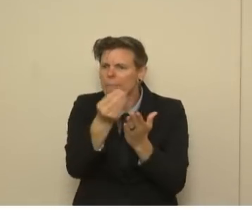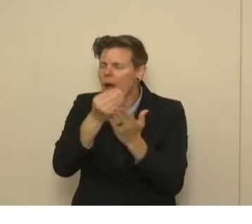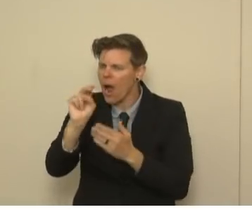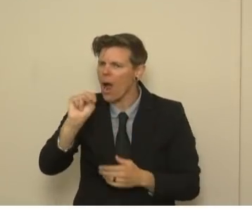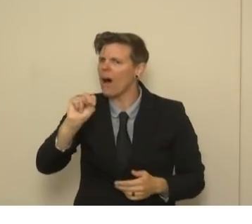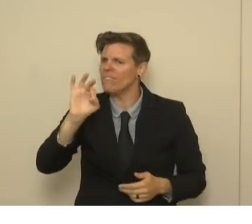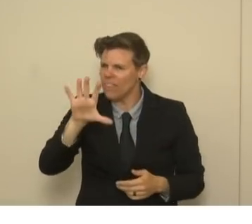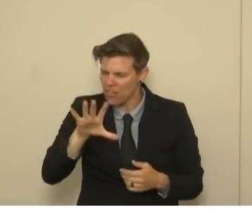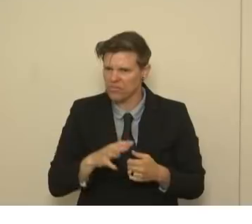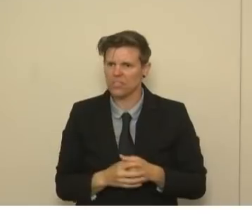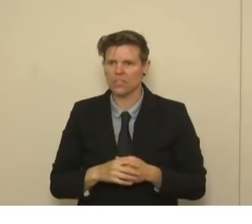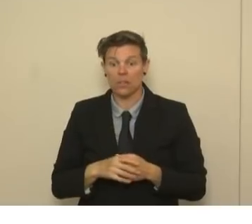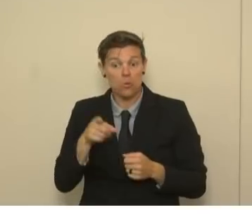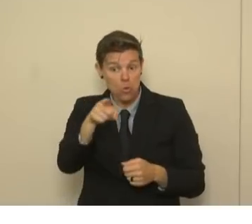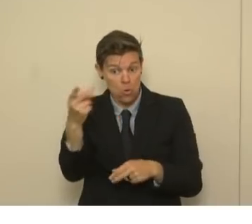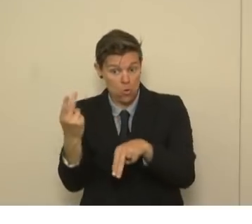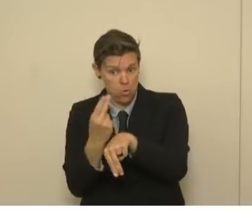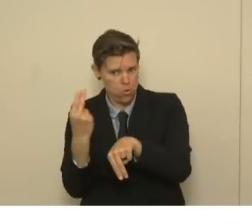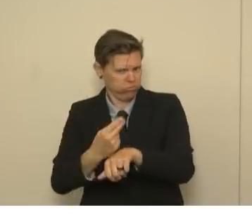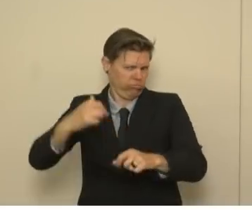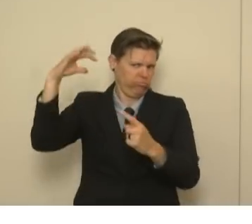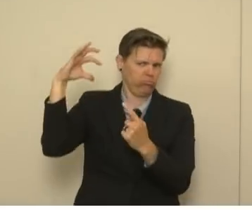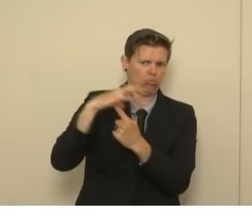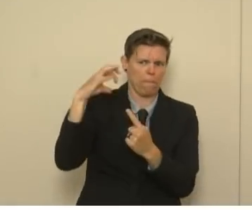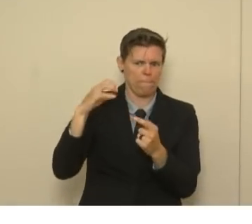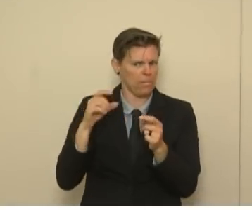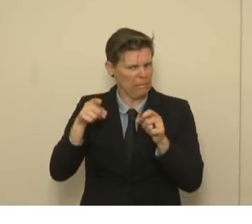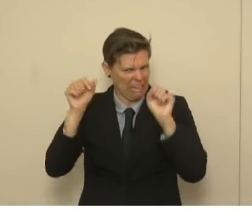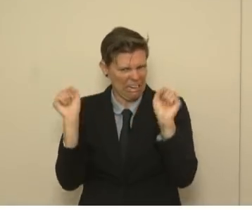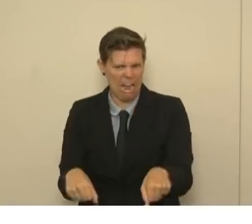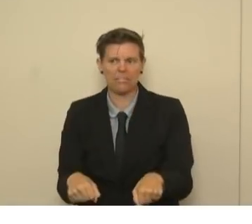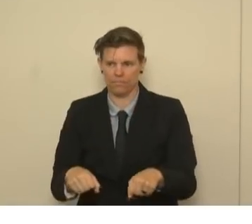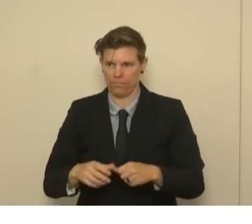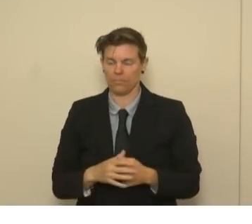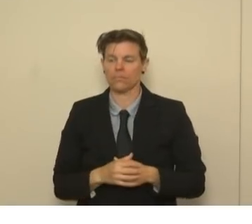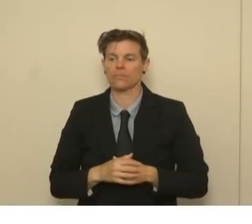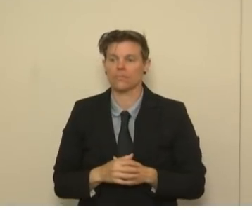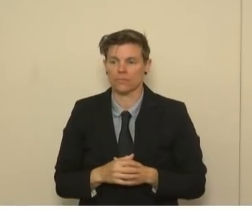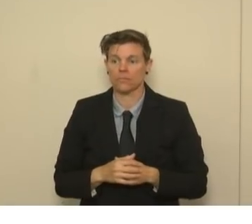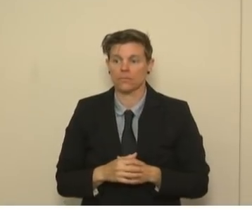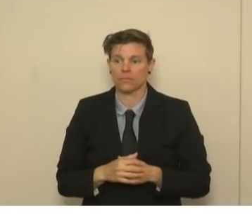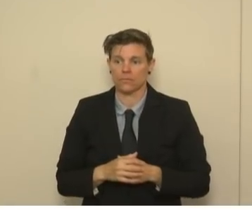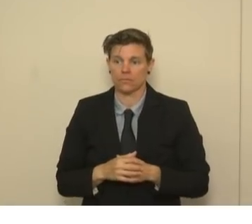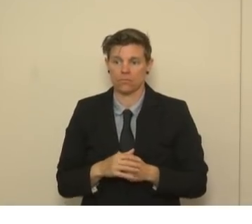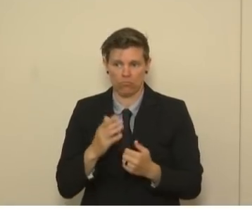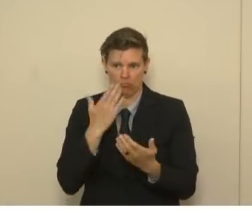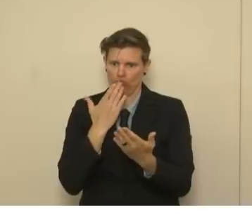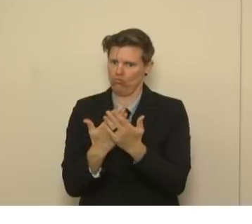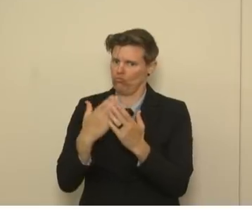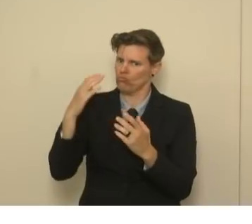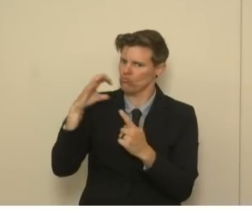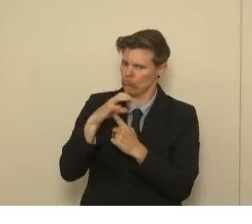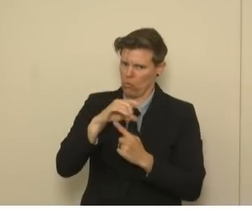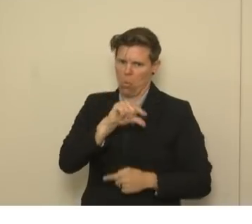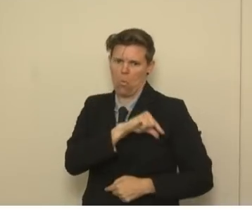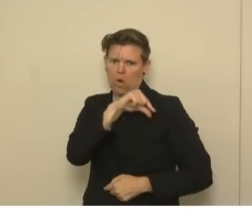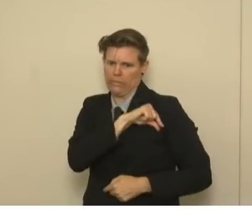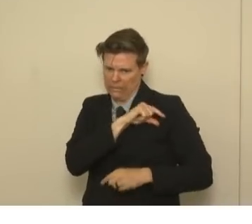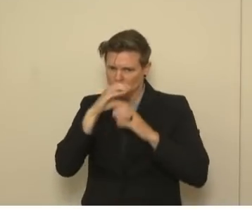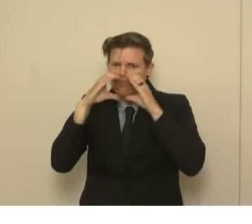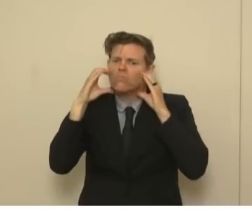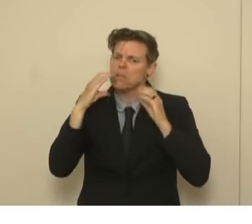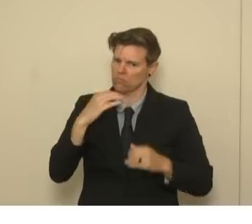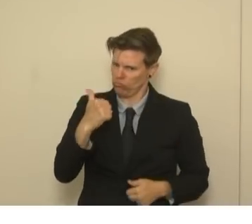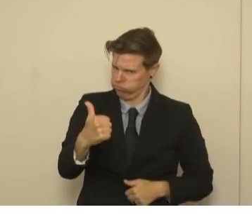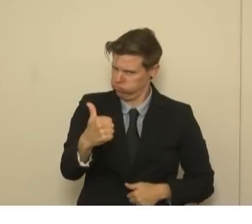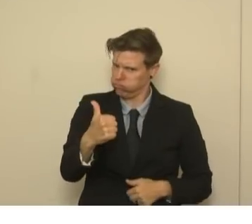good. In this experiment, were as good as regular masks. And then a 3-layer cotton with a